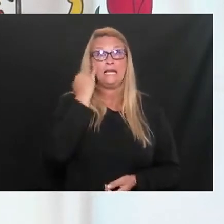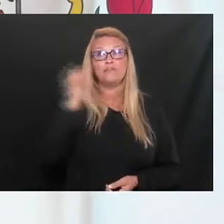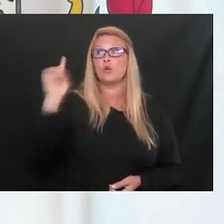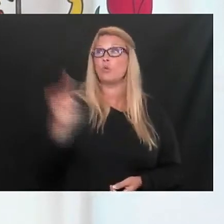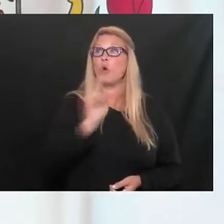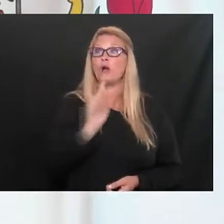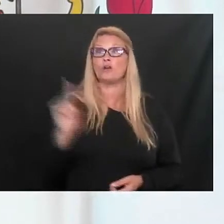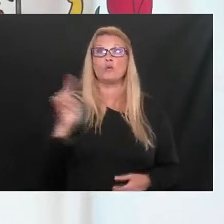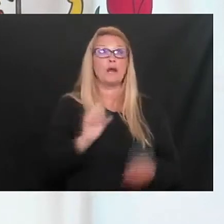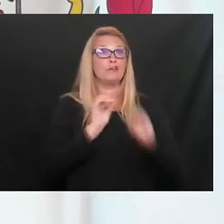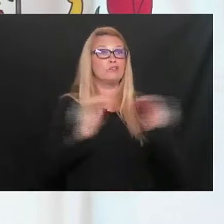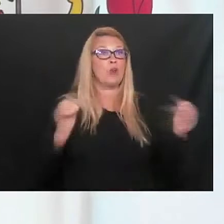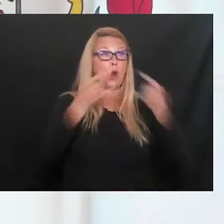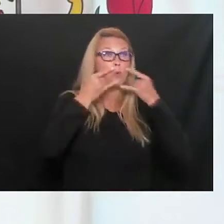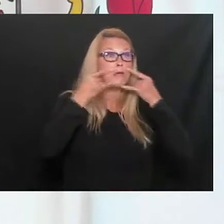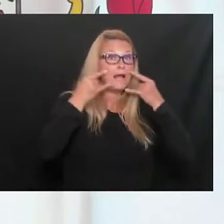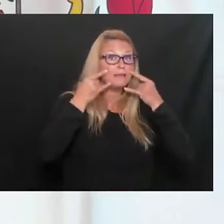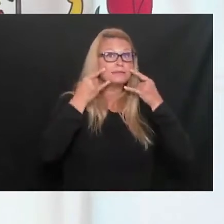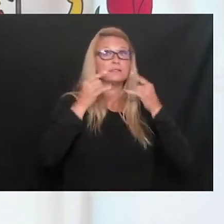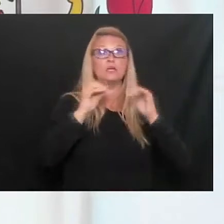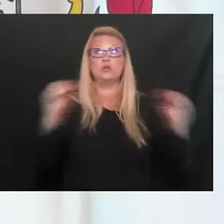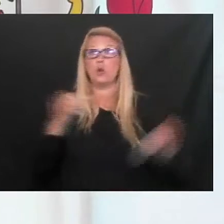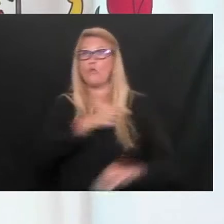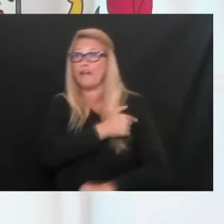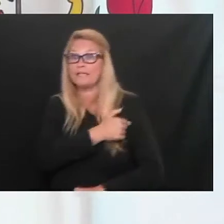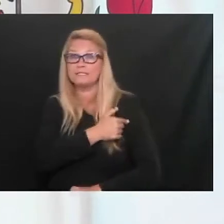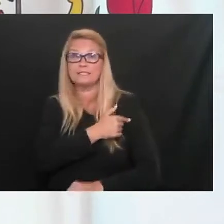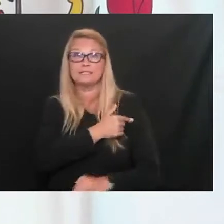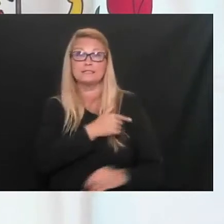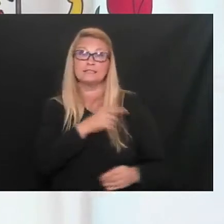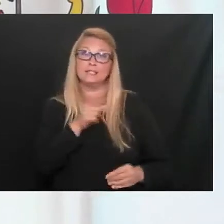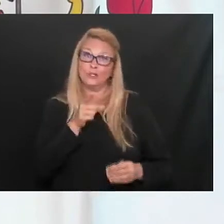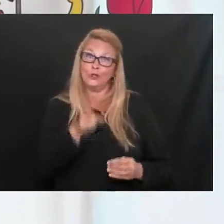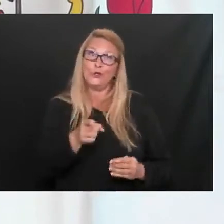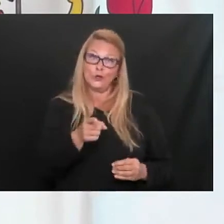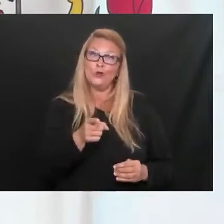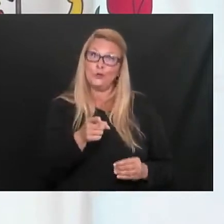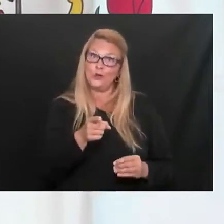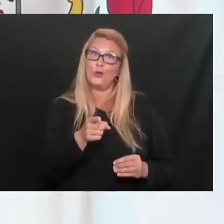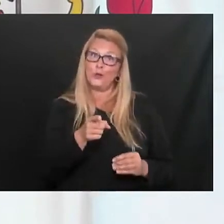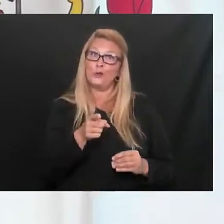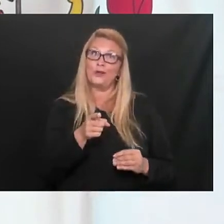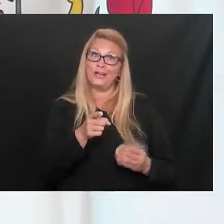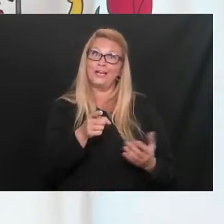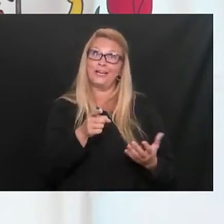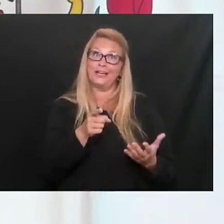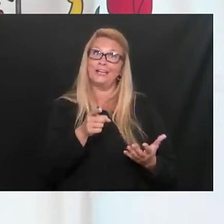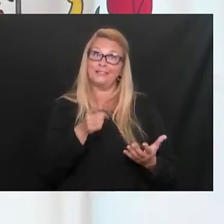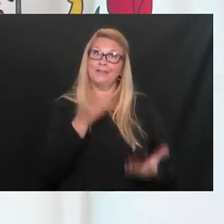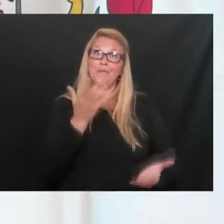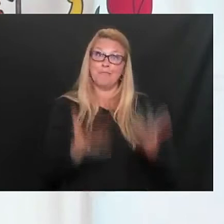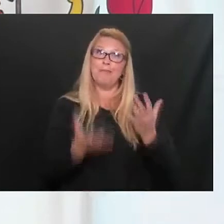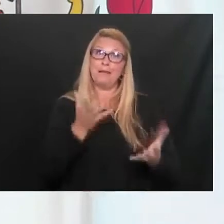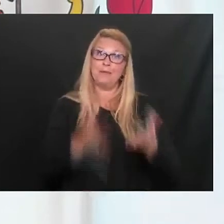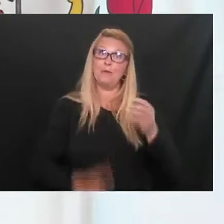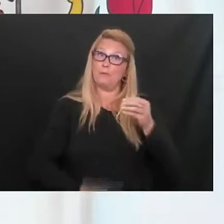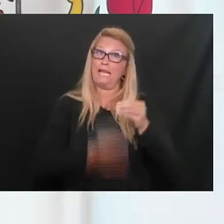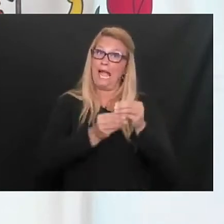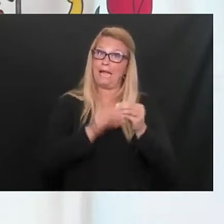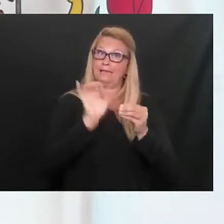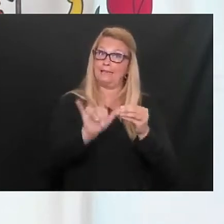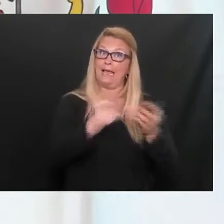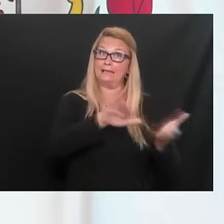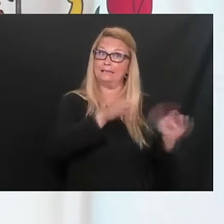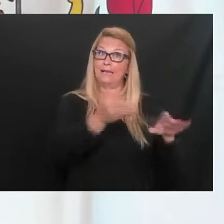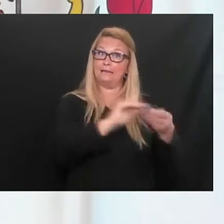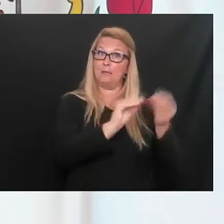wearing a mask and not vaccinated, you've got a real shot of making the roll call. And if that's